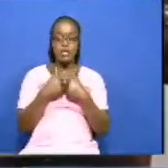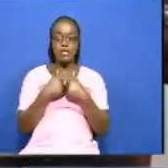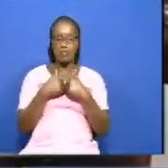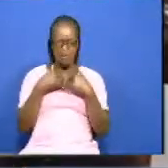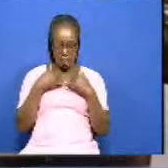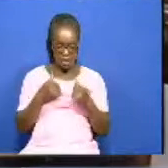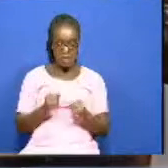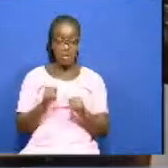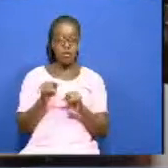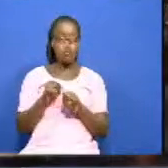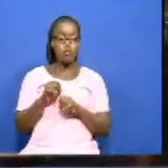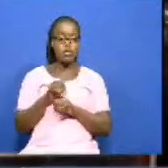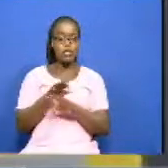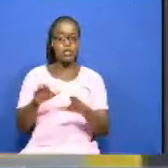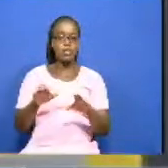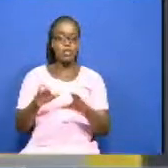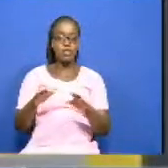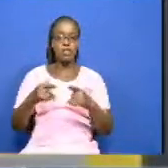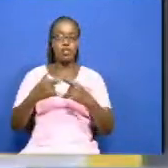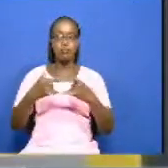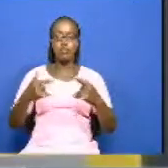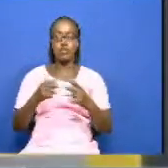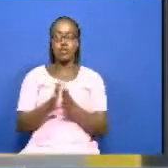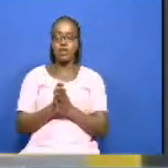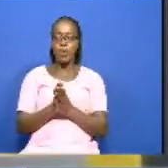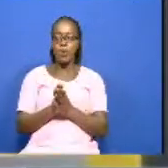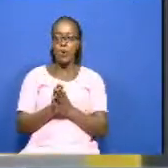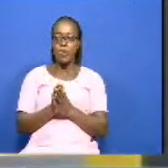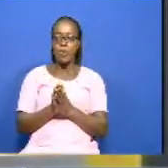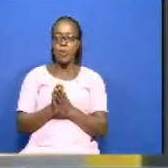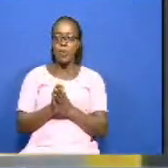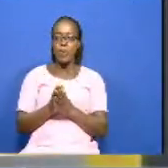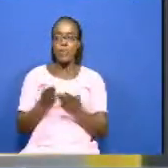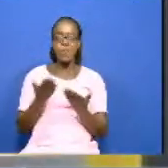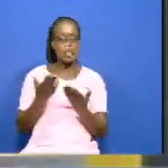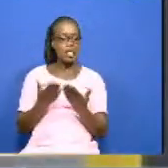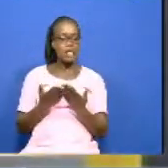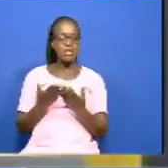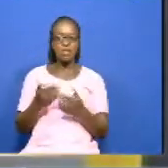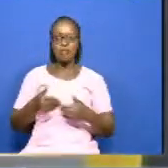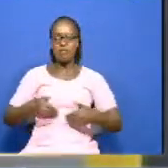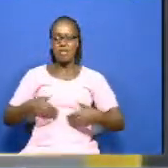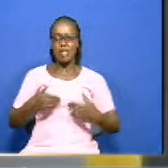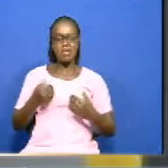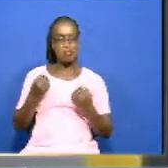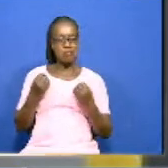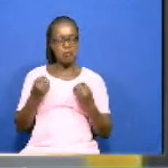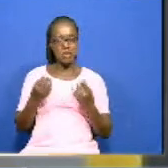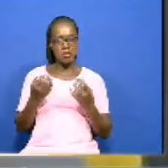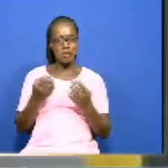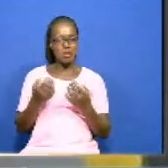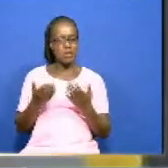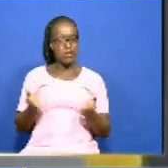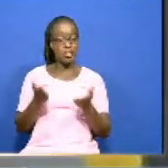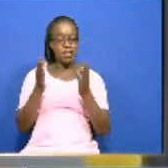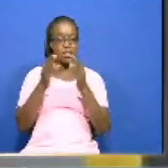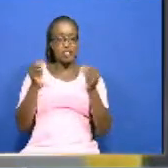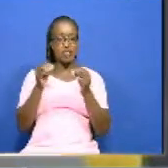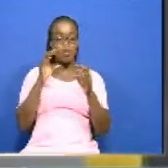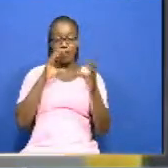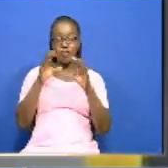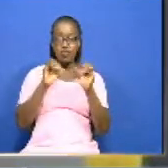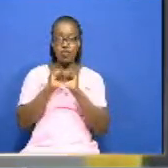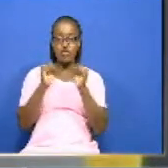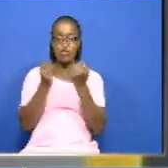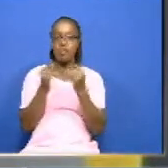to penetrate the online space. Bullying and harassment has discouraged many girls and young women from engaging in conversations on